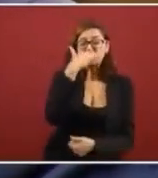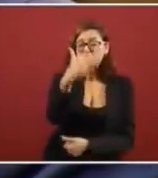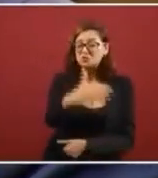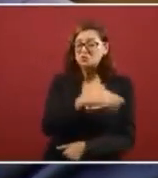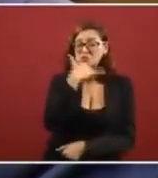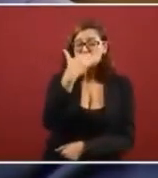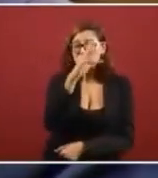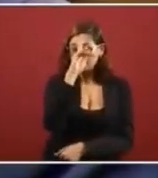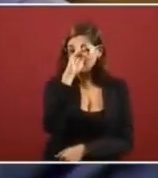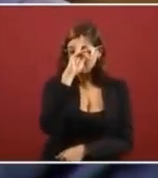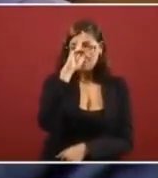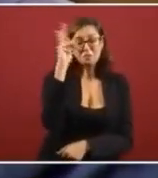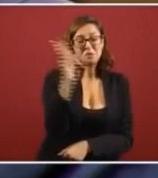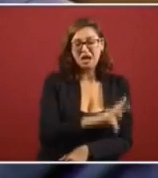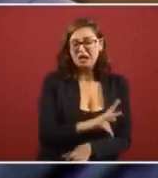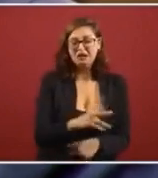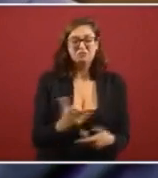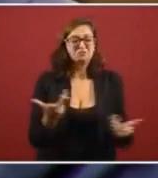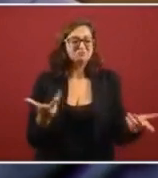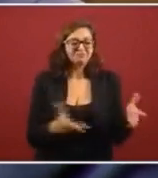due to their